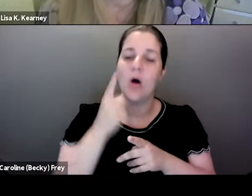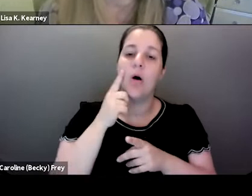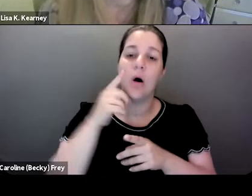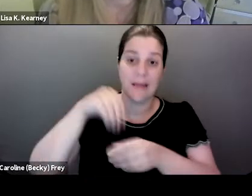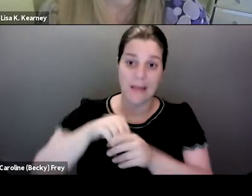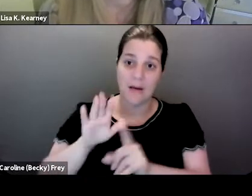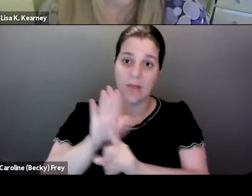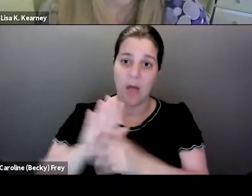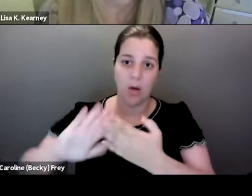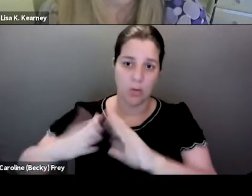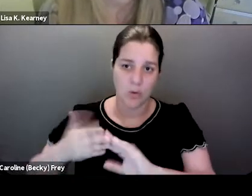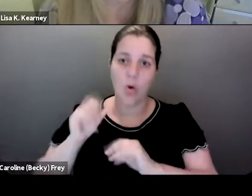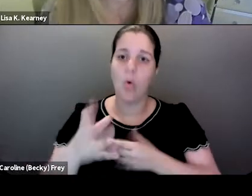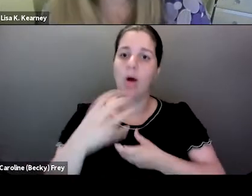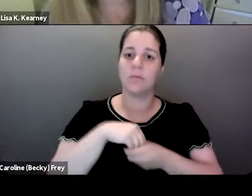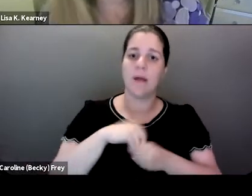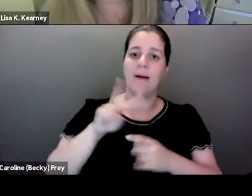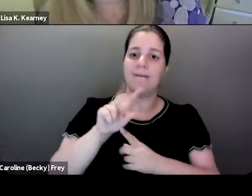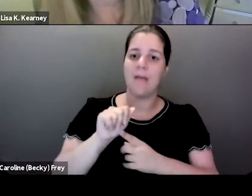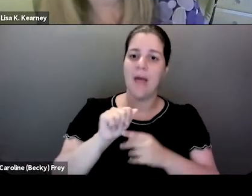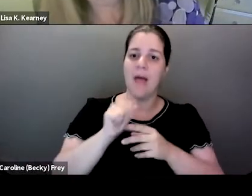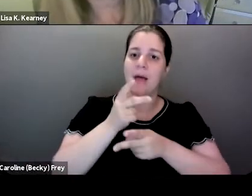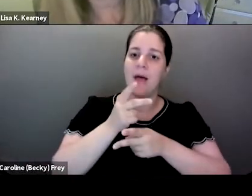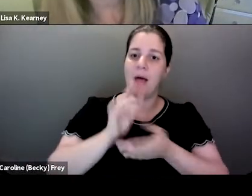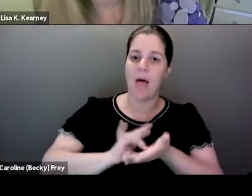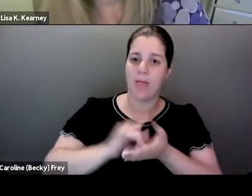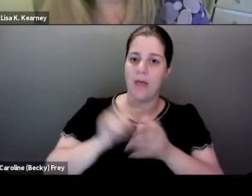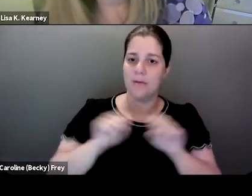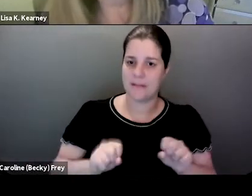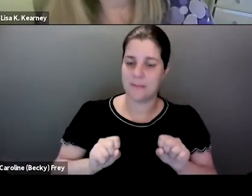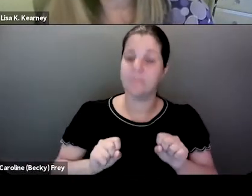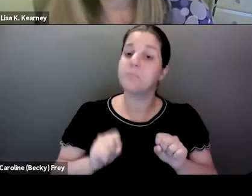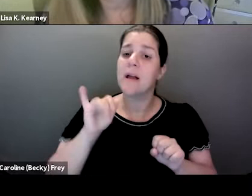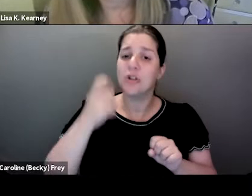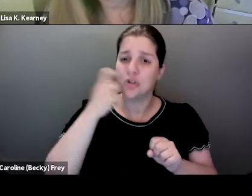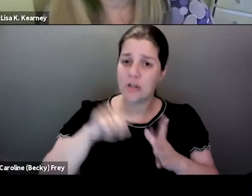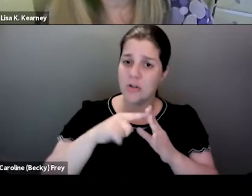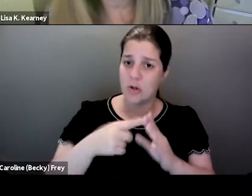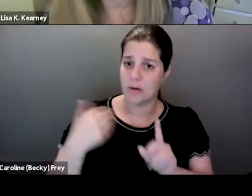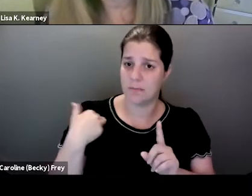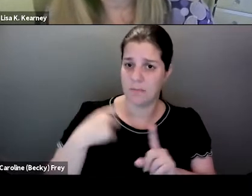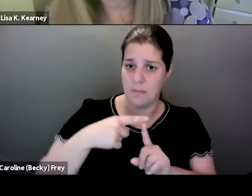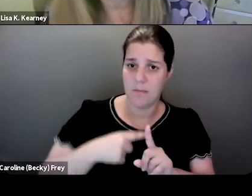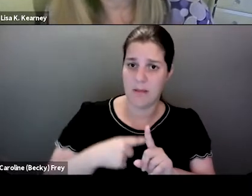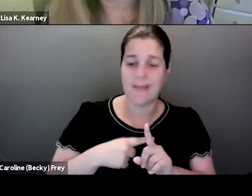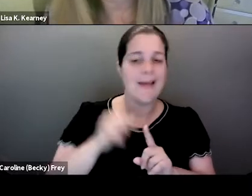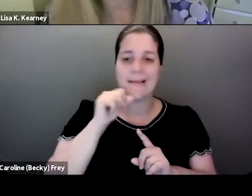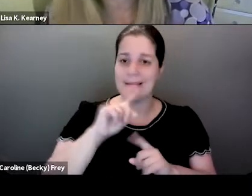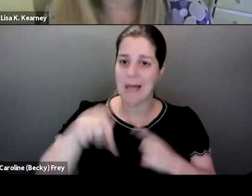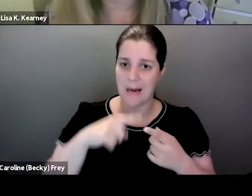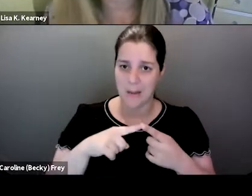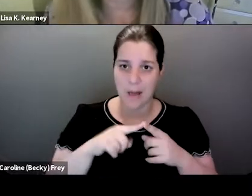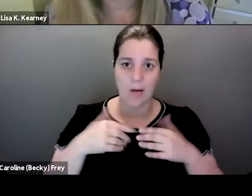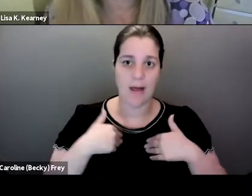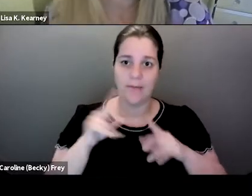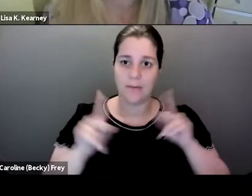the VA healthcare system. And so that just launched this past month, because it's not just about getting people help within the